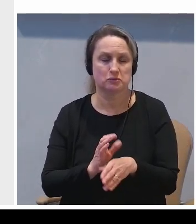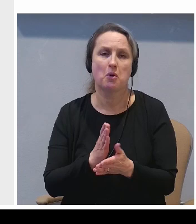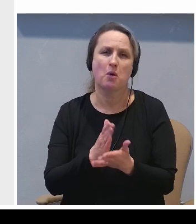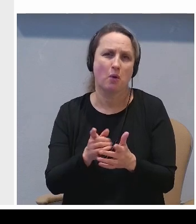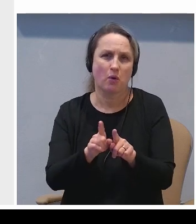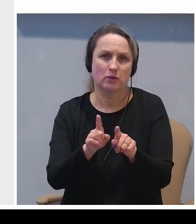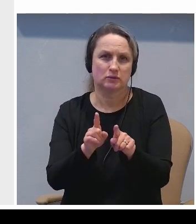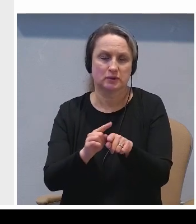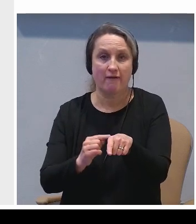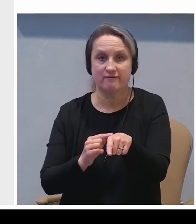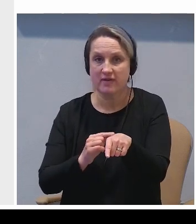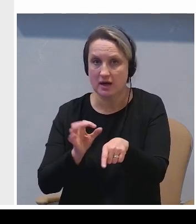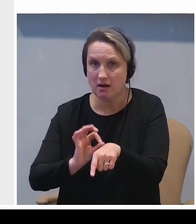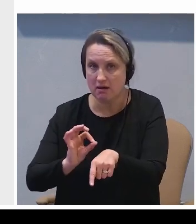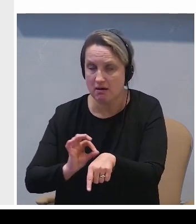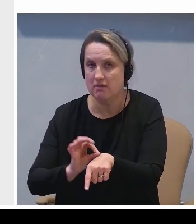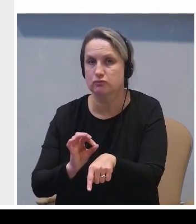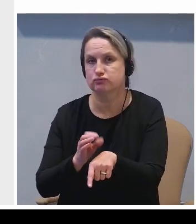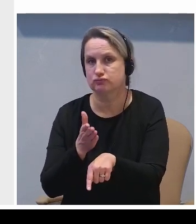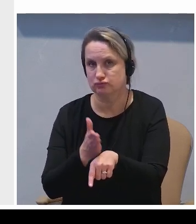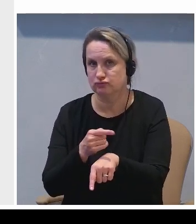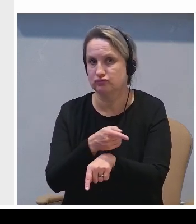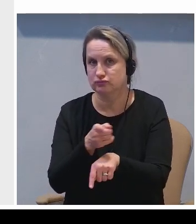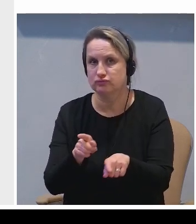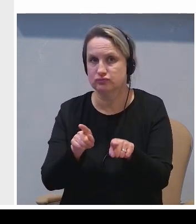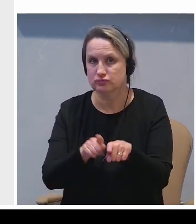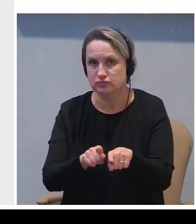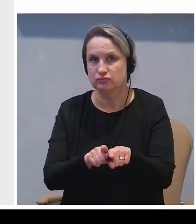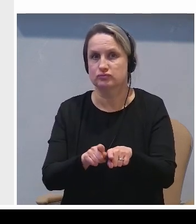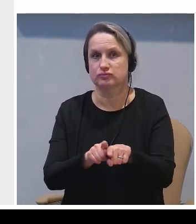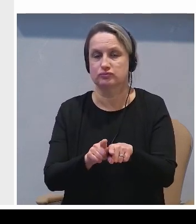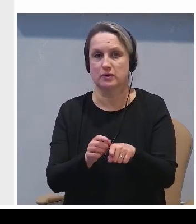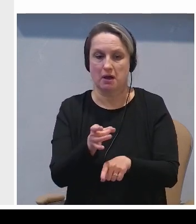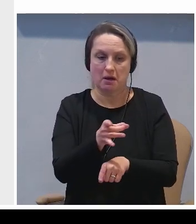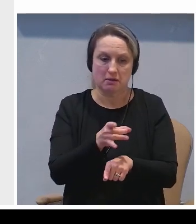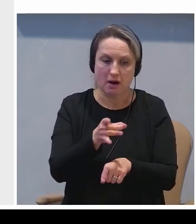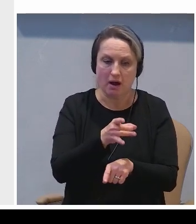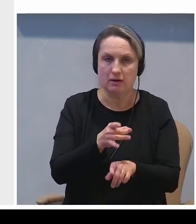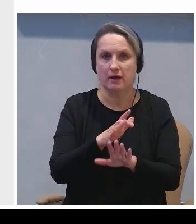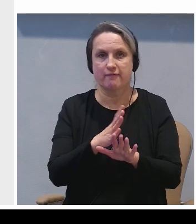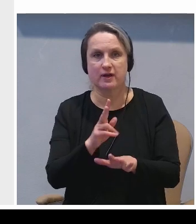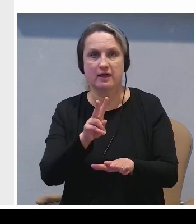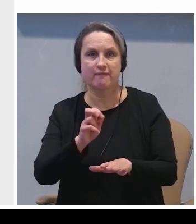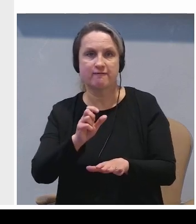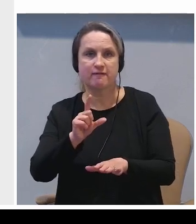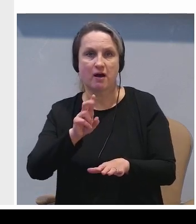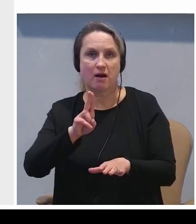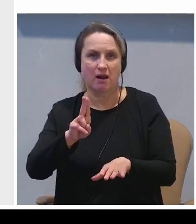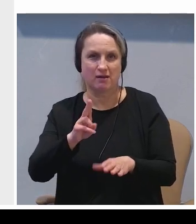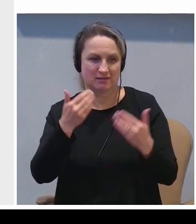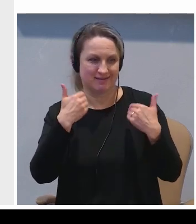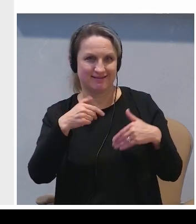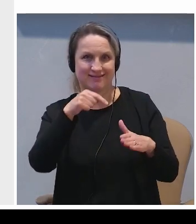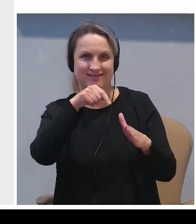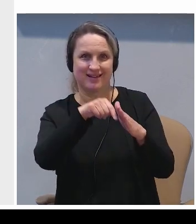proteins are affected by verehaigusi, chemotherapy. mis on kas raku või And valgu our future tasemel. will